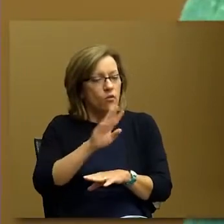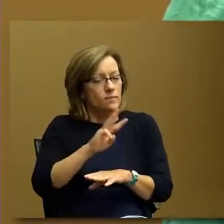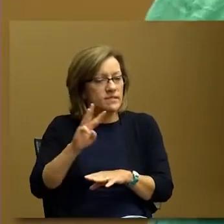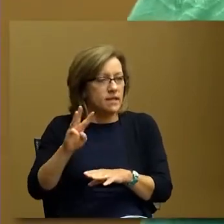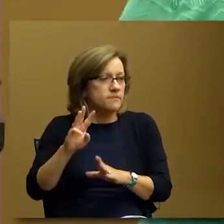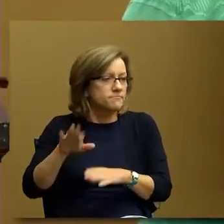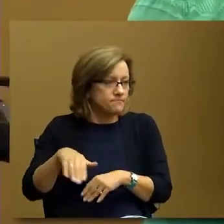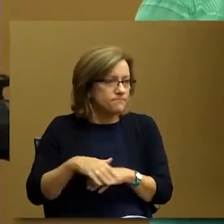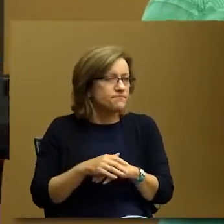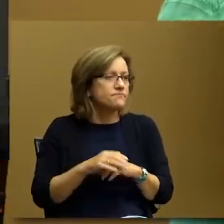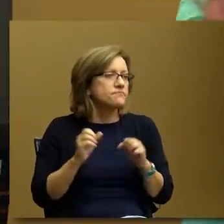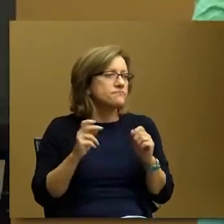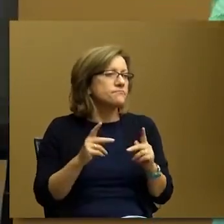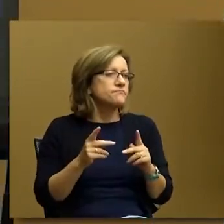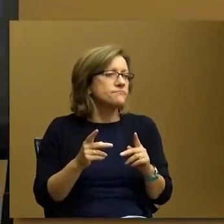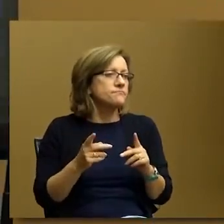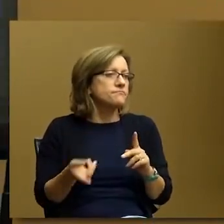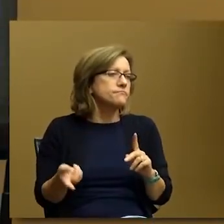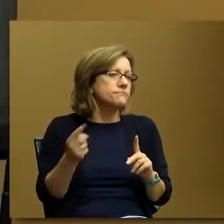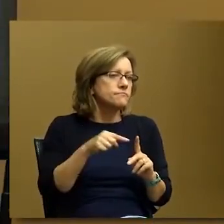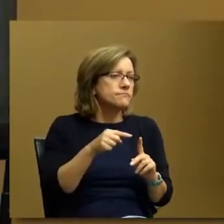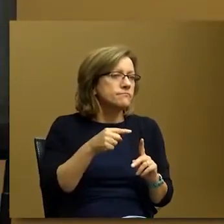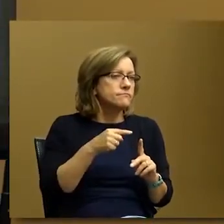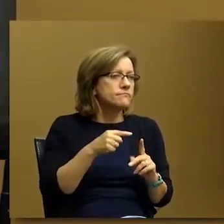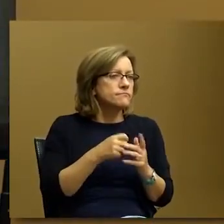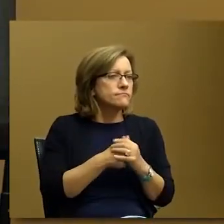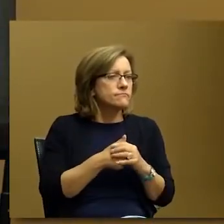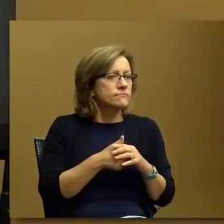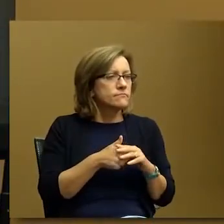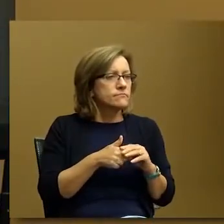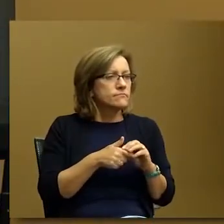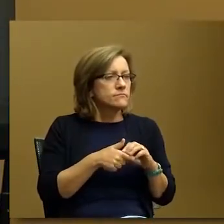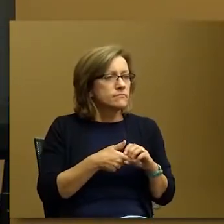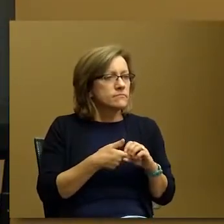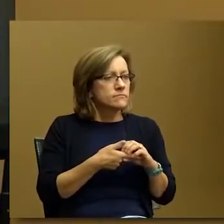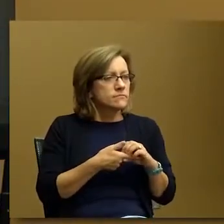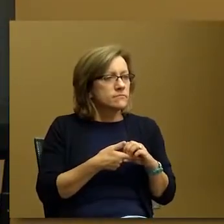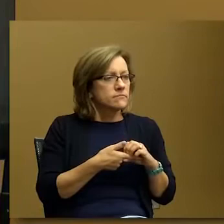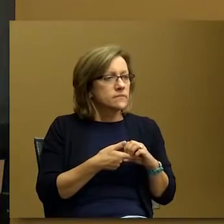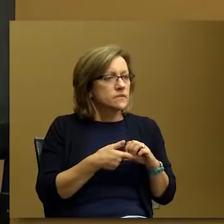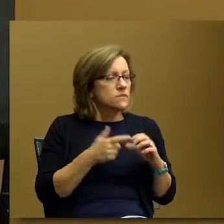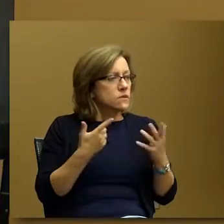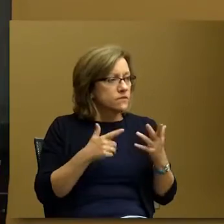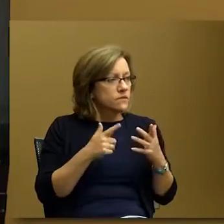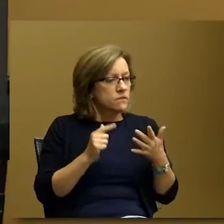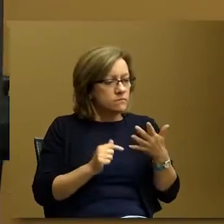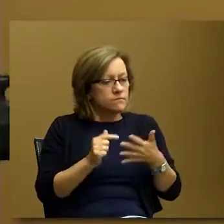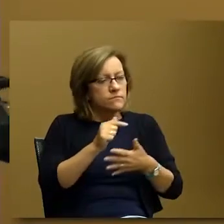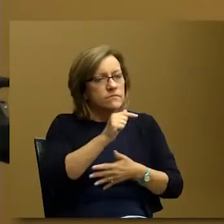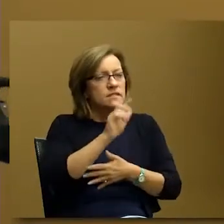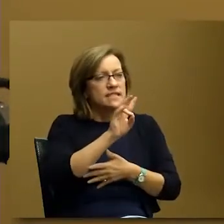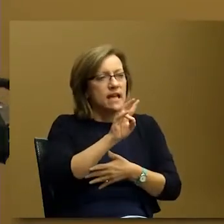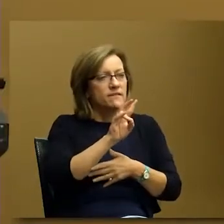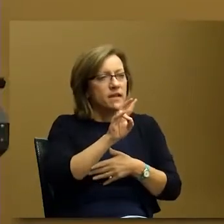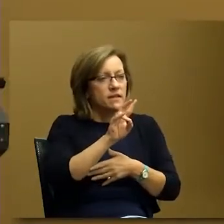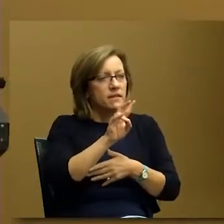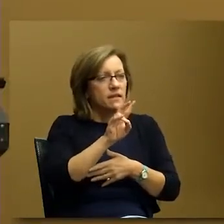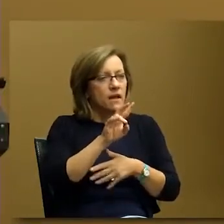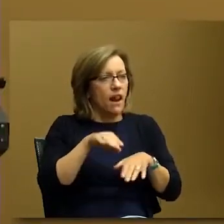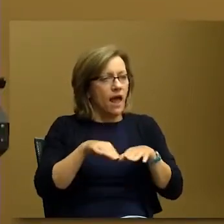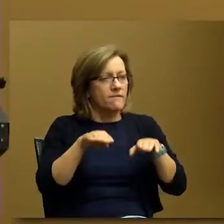Okay, so getting back, we've gone through the 7 levels. Now,